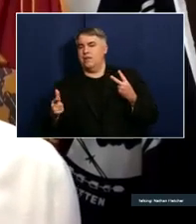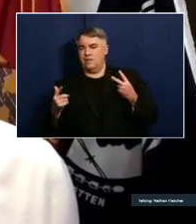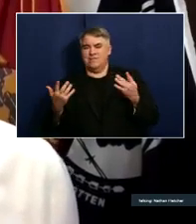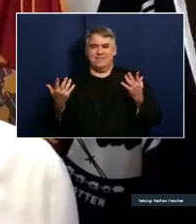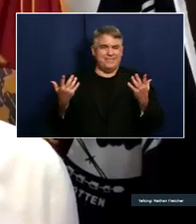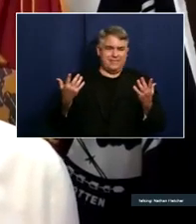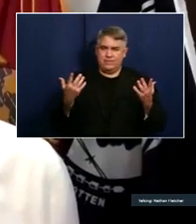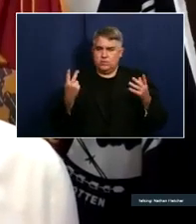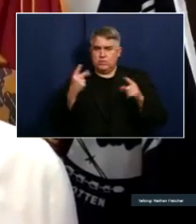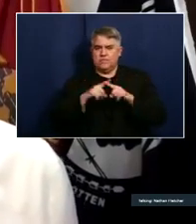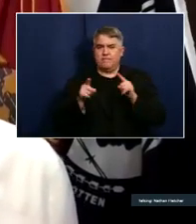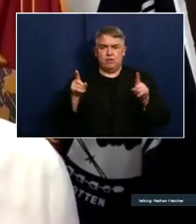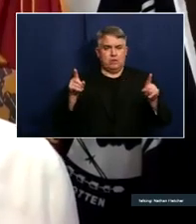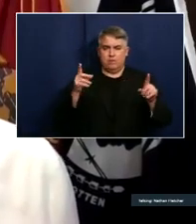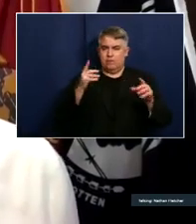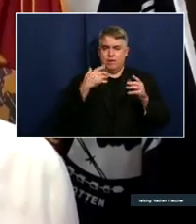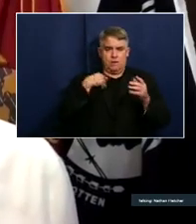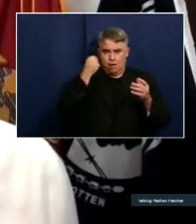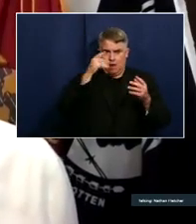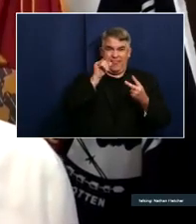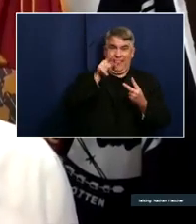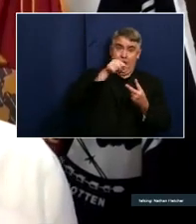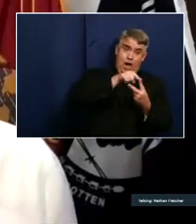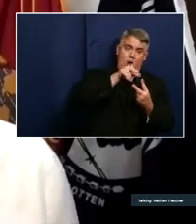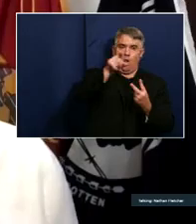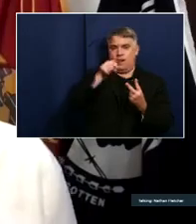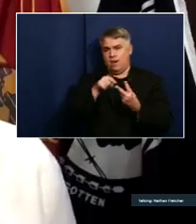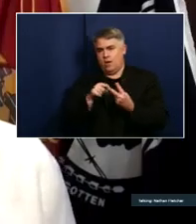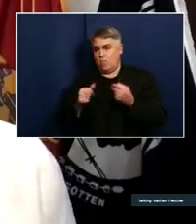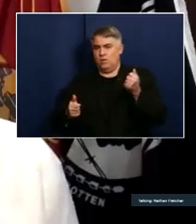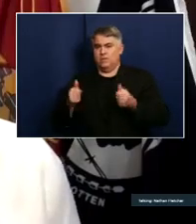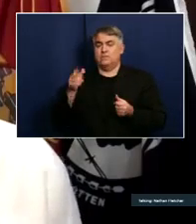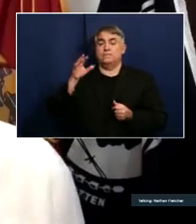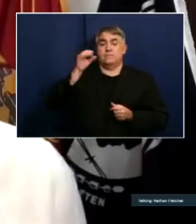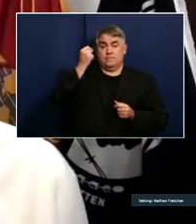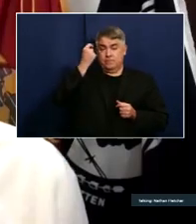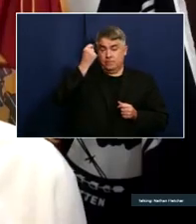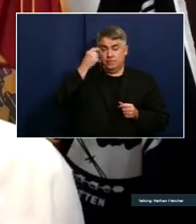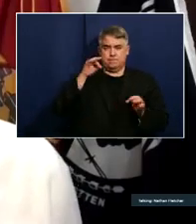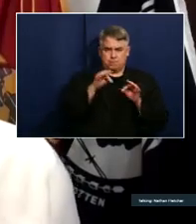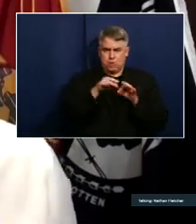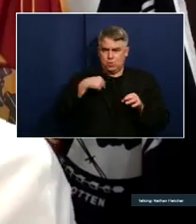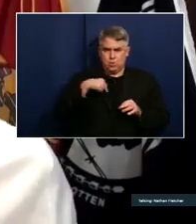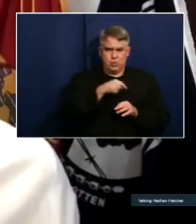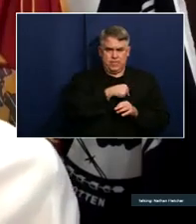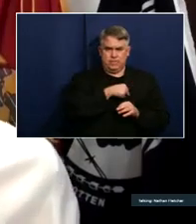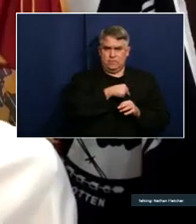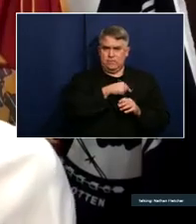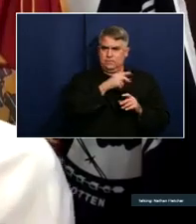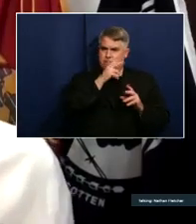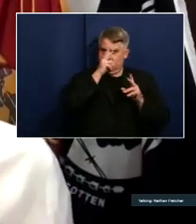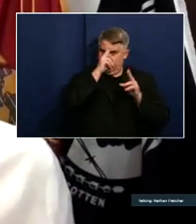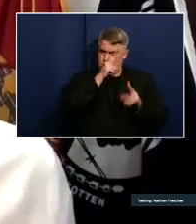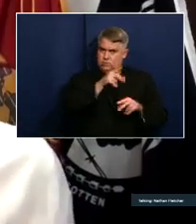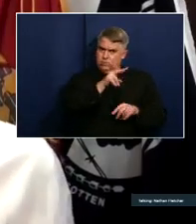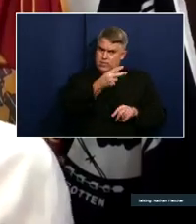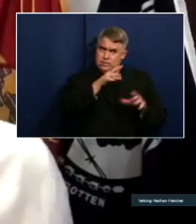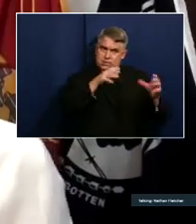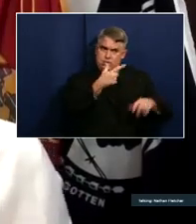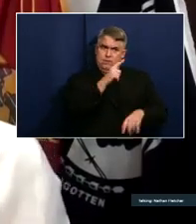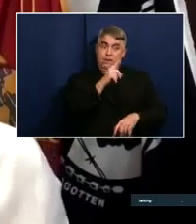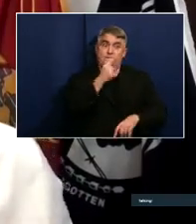It is important to note that right now we honor second dose appointments first, meaning as we get new vaccines